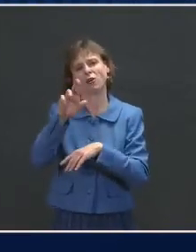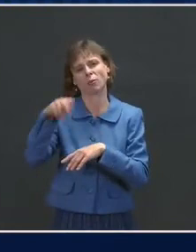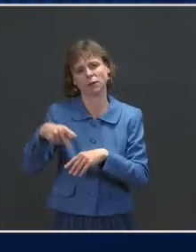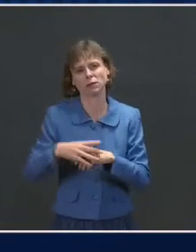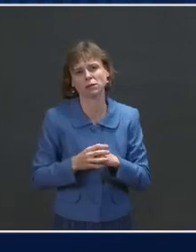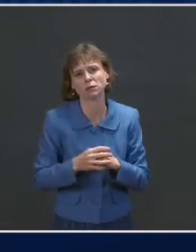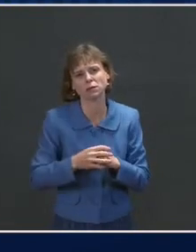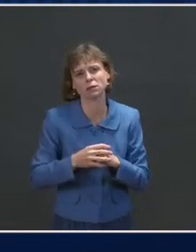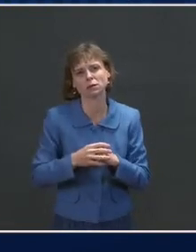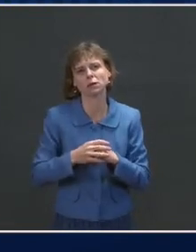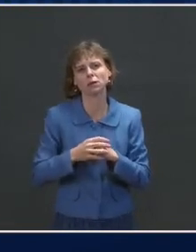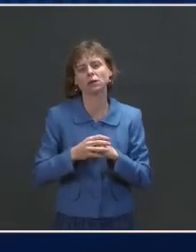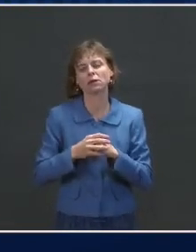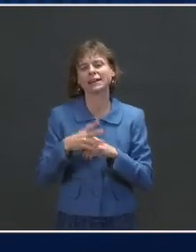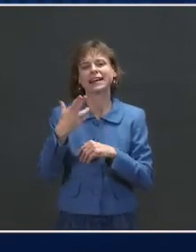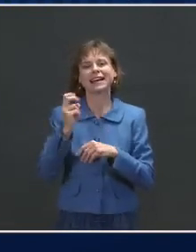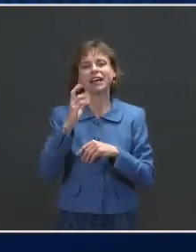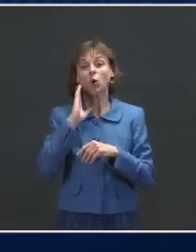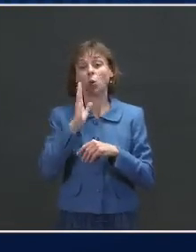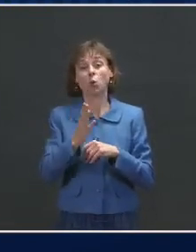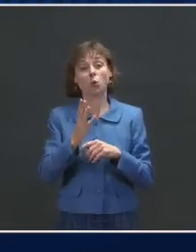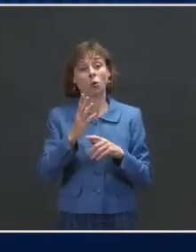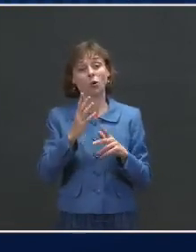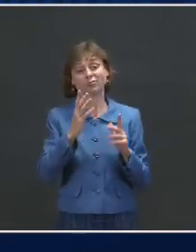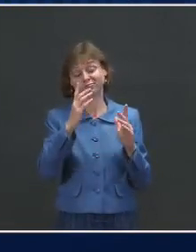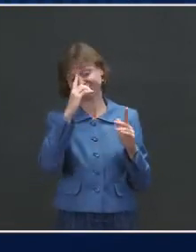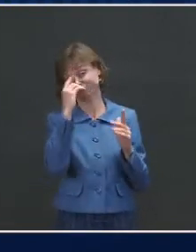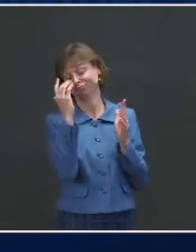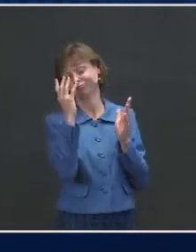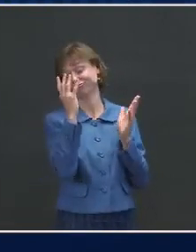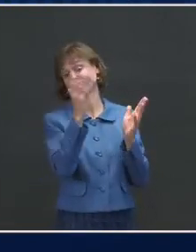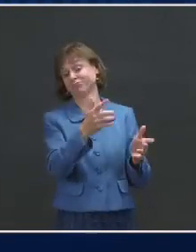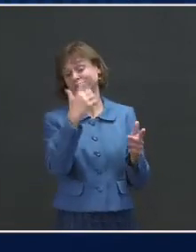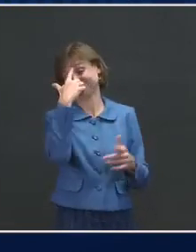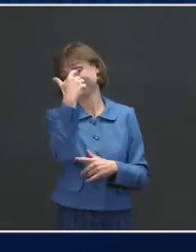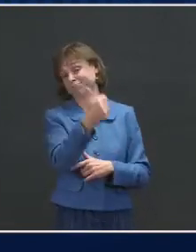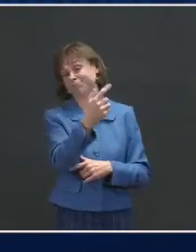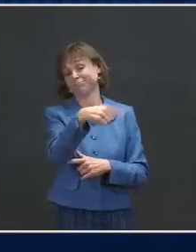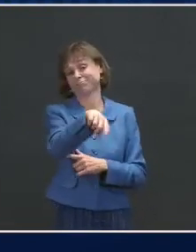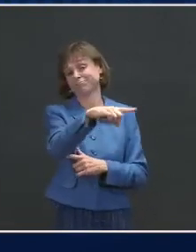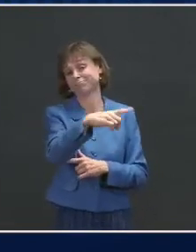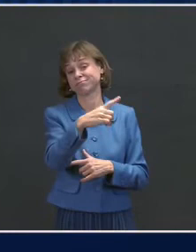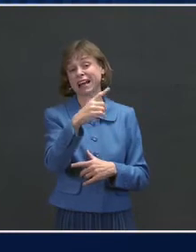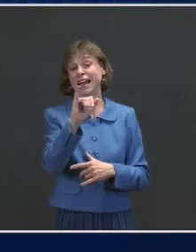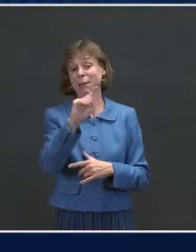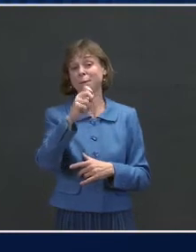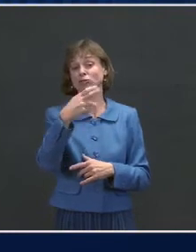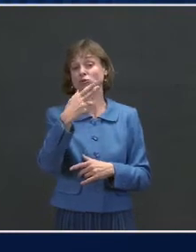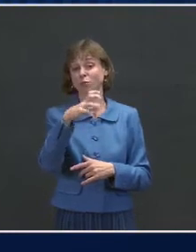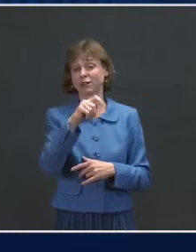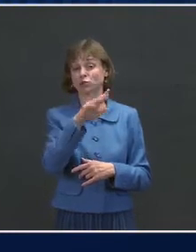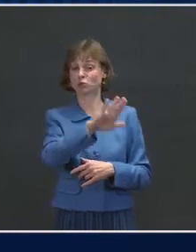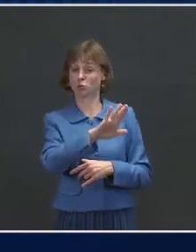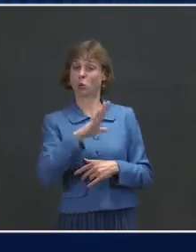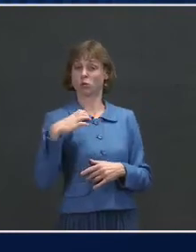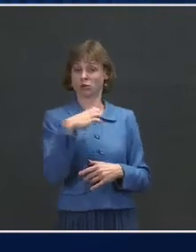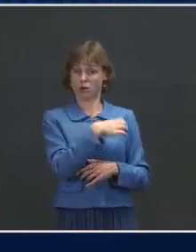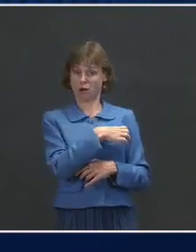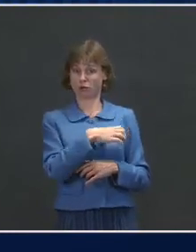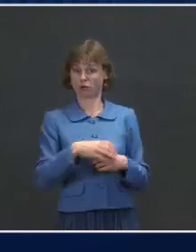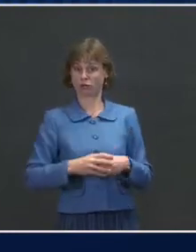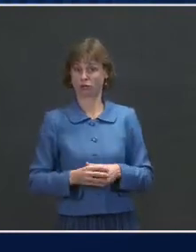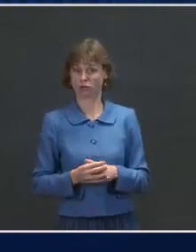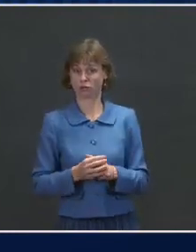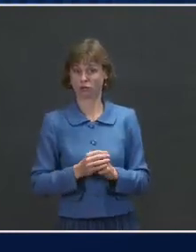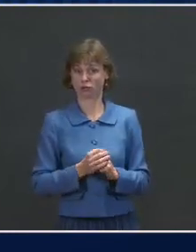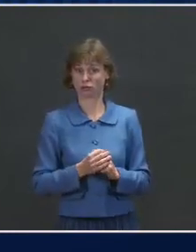will leave the pace and the process and the mechanics of the impeachment proceedings up to members of Congress. And President